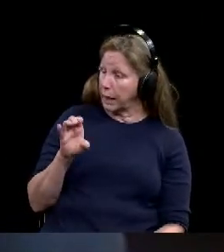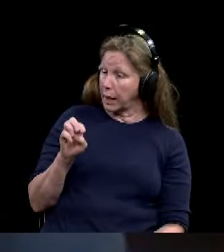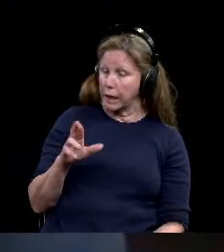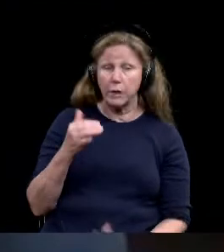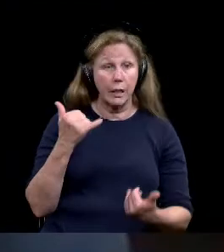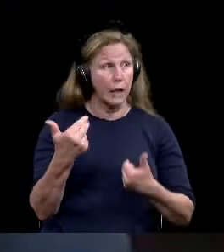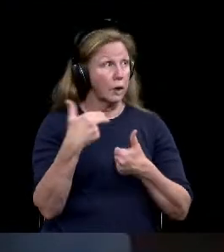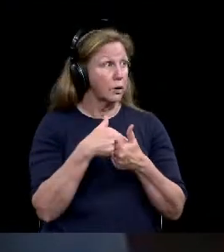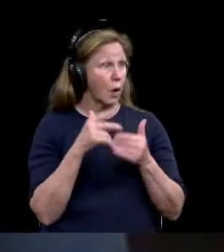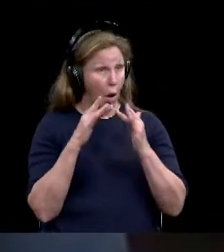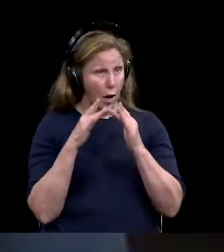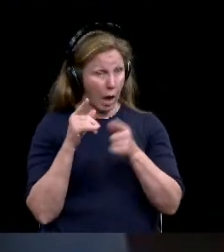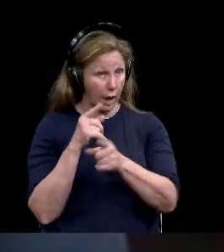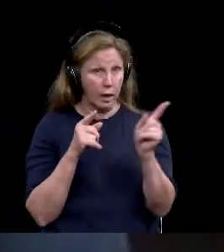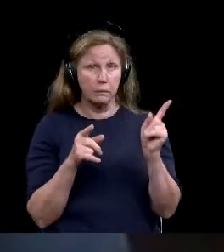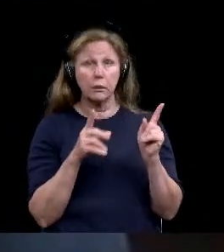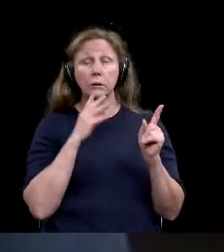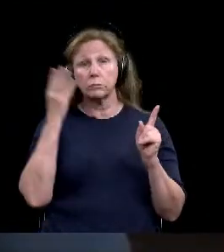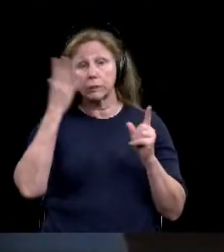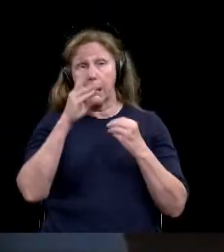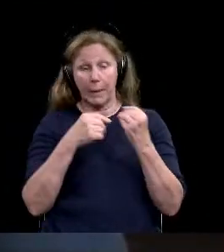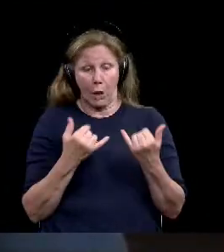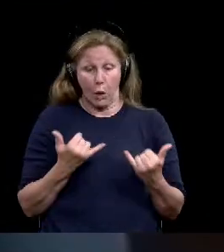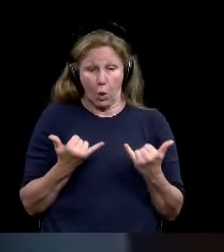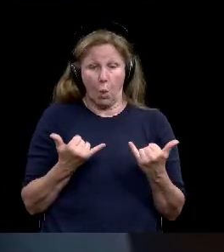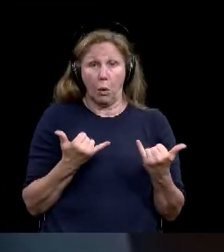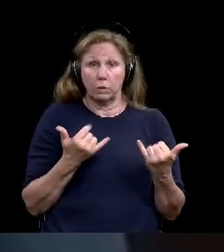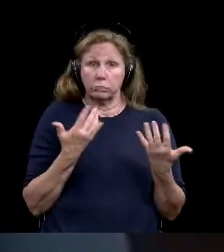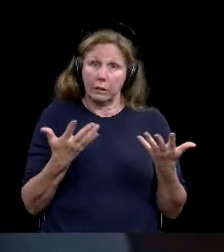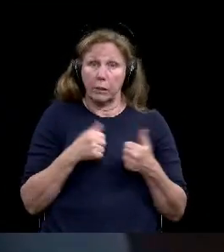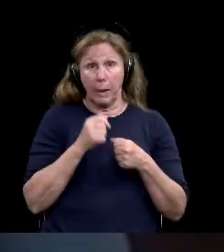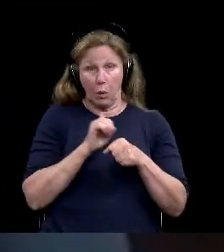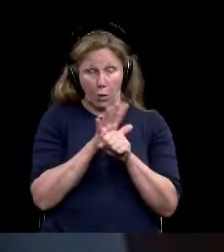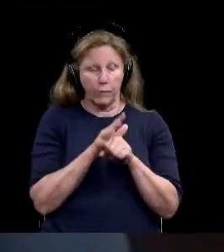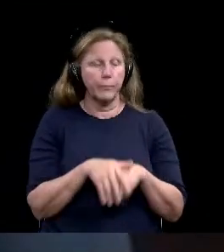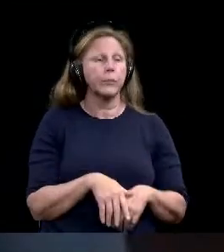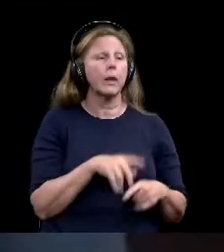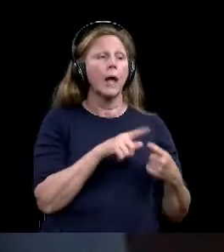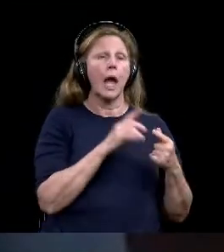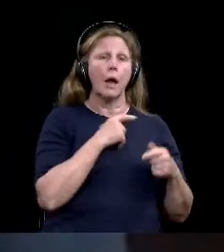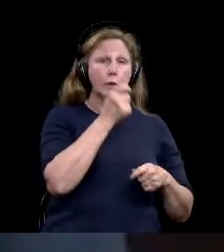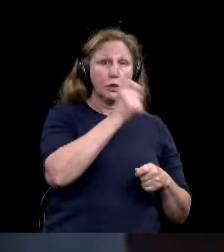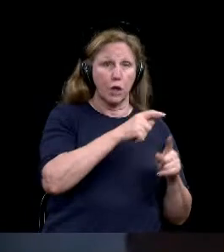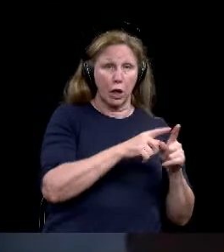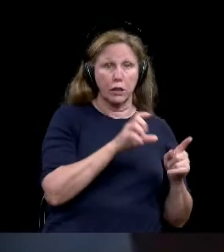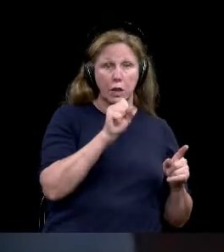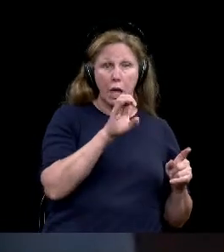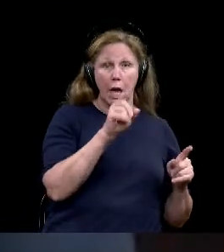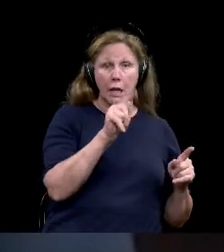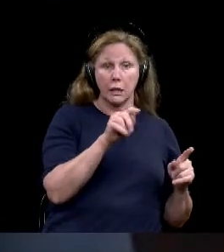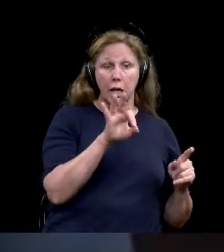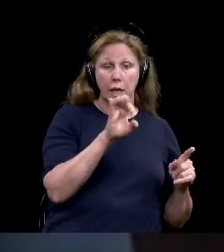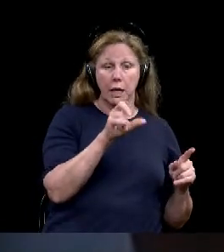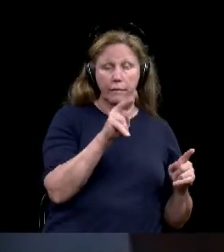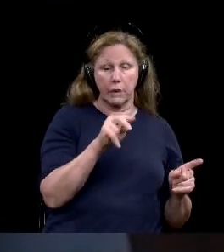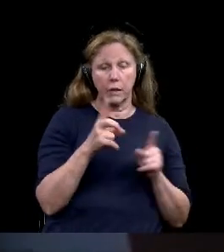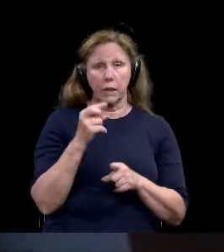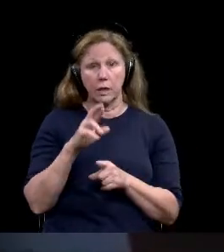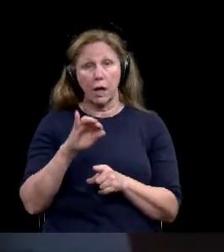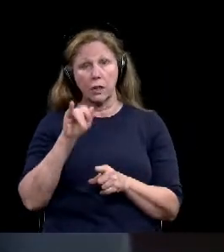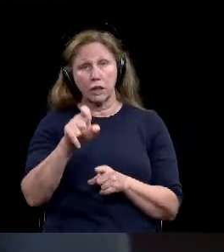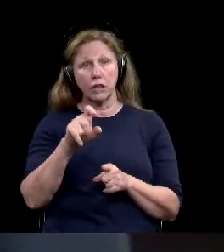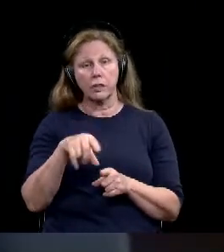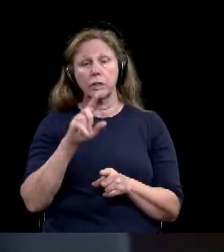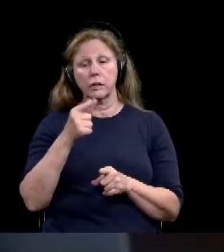Felton, Dr. Jackson Griggs, CEO of Waco Family Medicine, Dr. Brian Becker, Senior Vice President and Chief